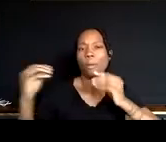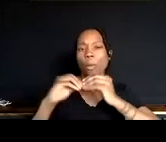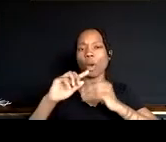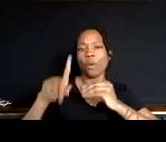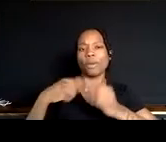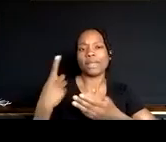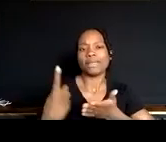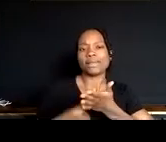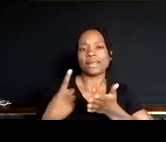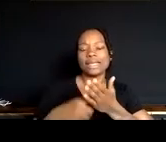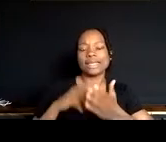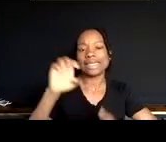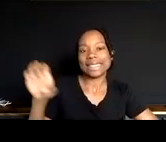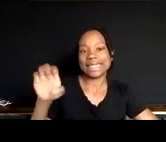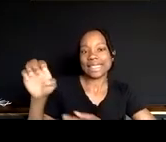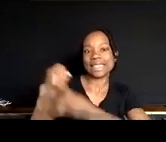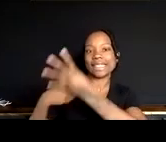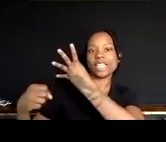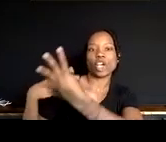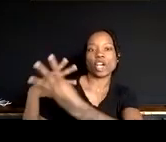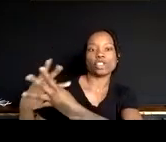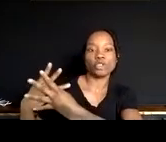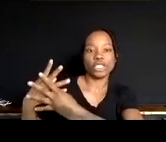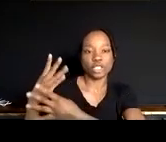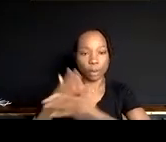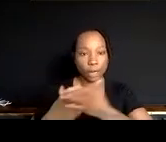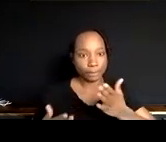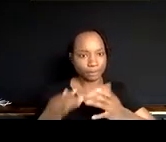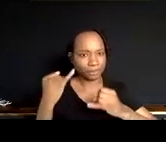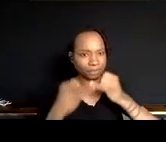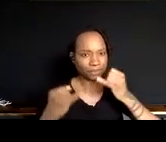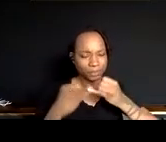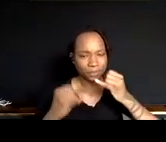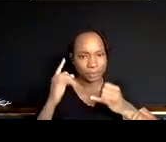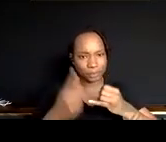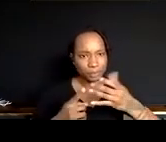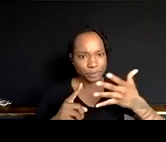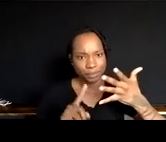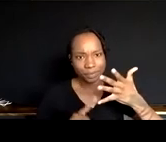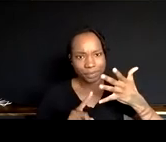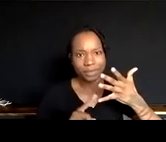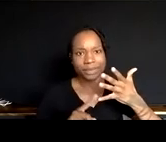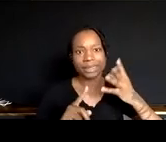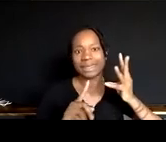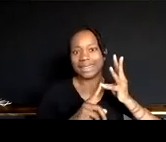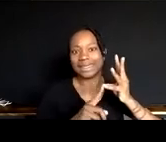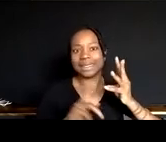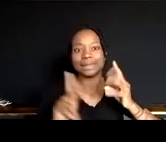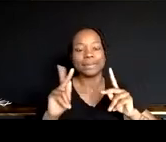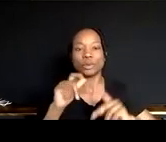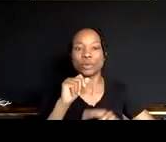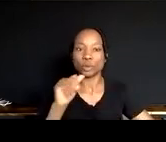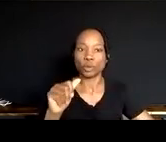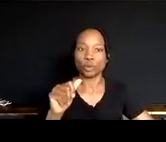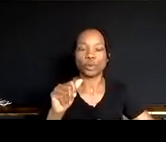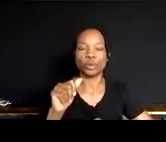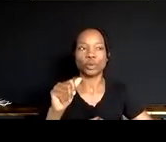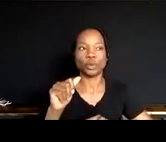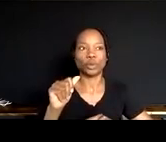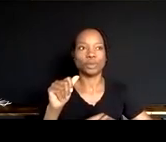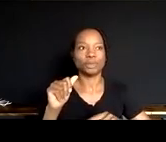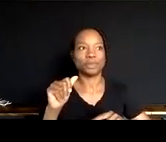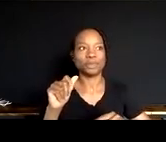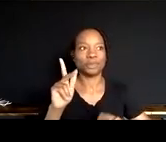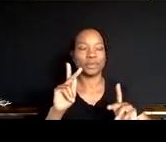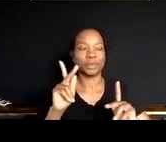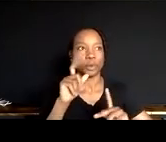section. And lastly, and this is really important for those people who are fighting against electronic monitoring in your